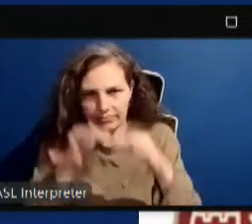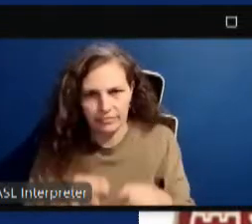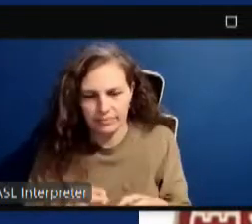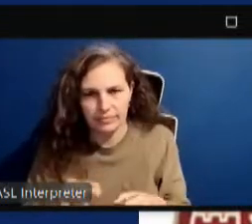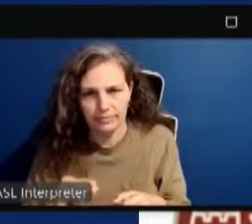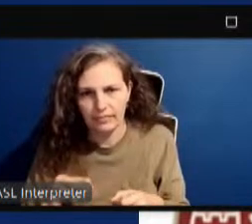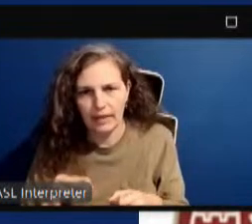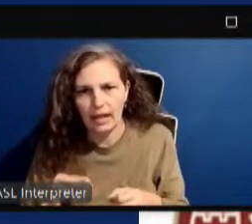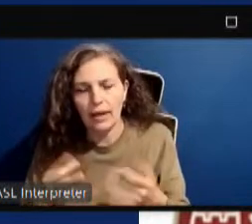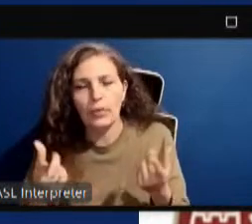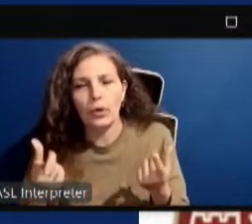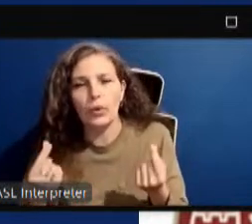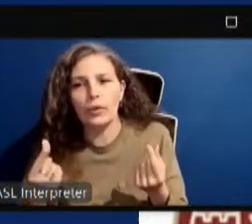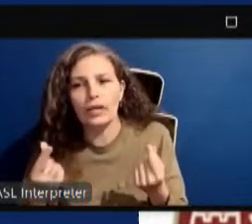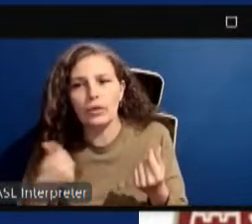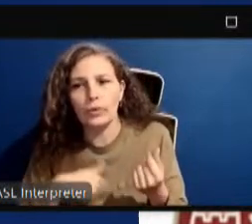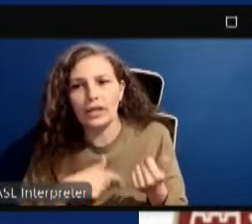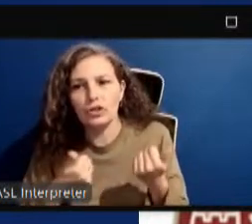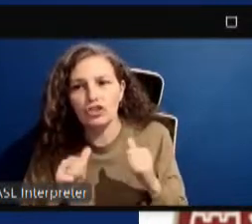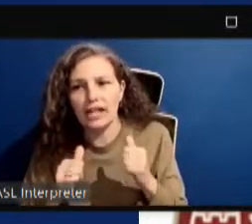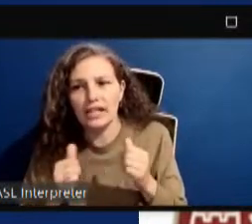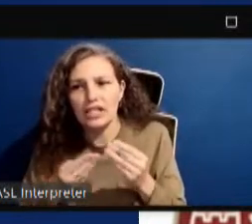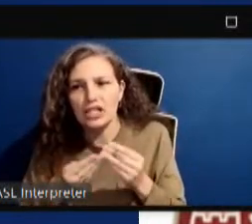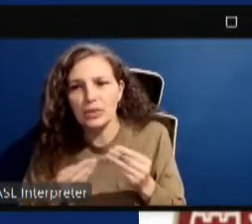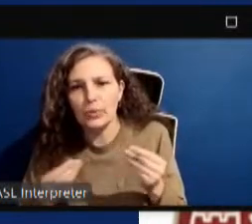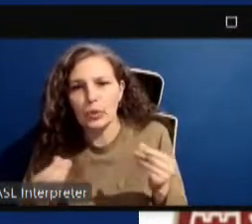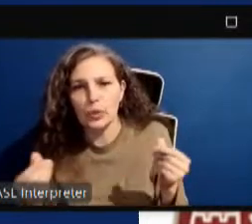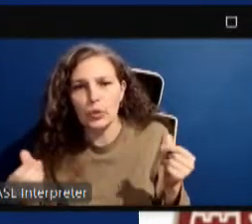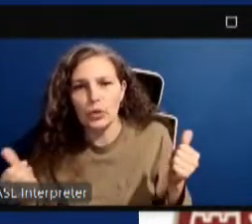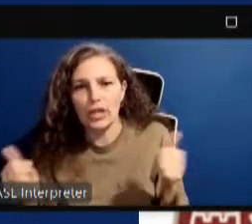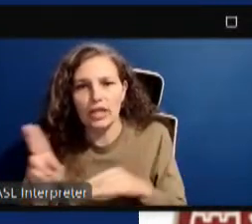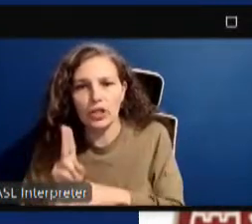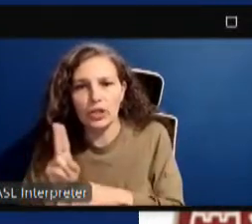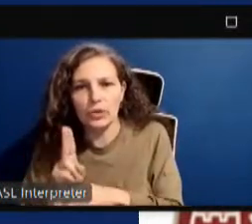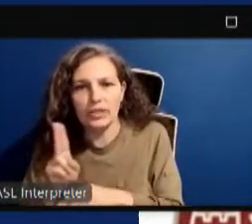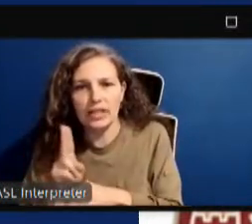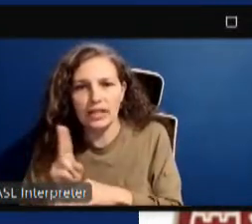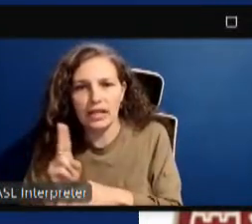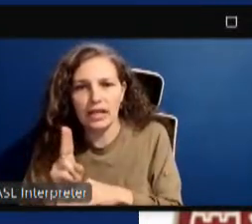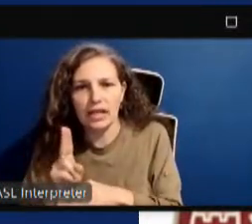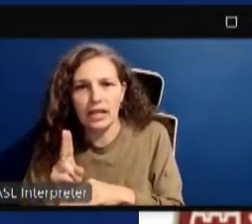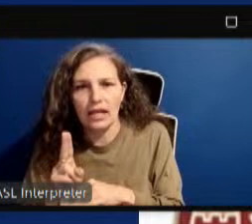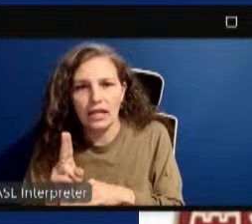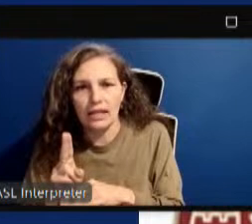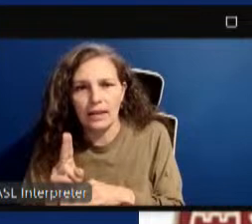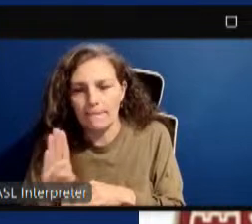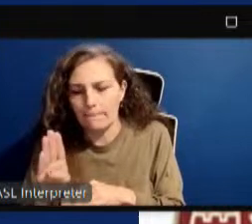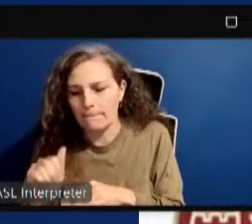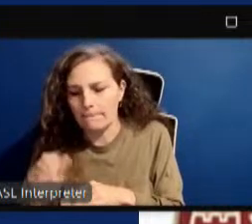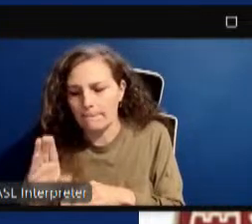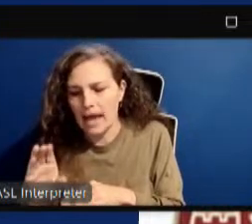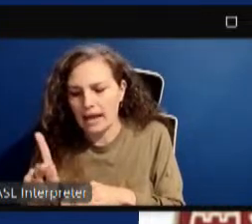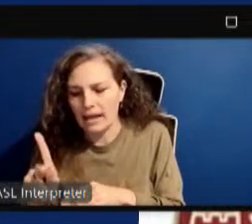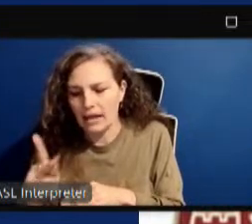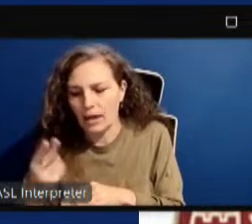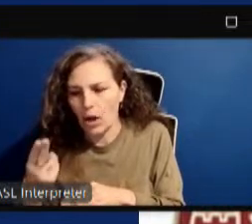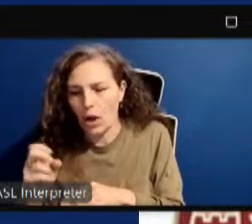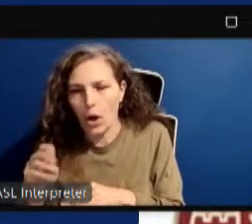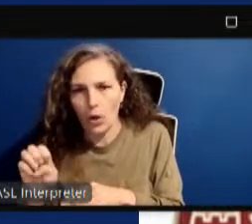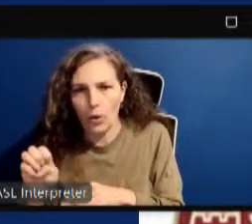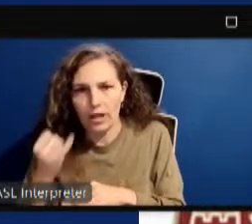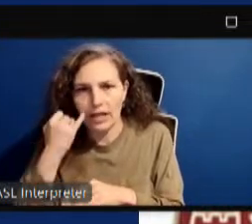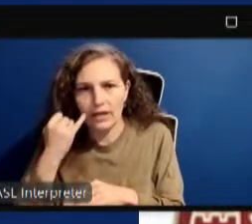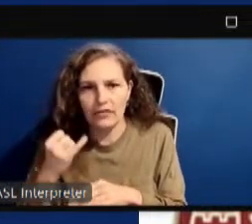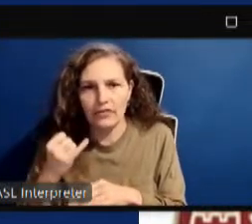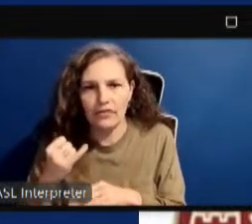do generally try and smooth it out, just using the backhoe that's on site. And if there is a hole greater than 5 feet